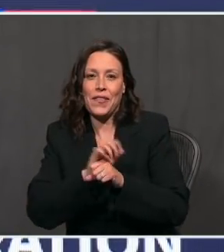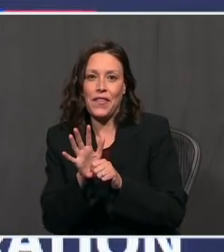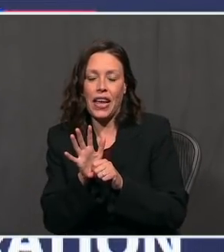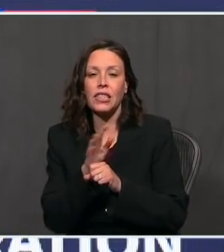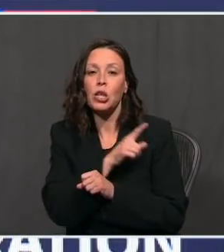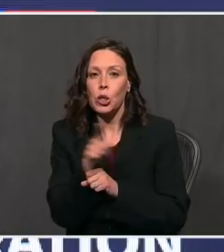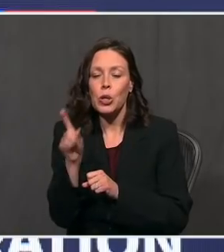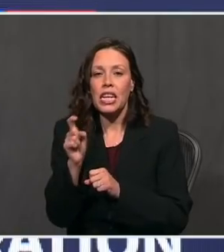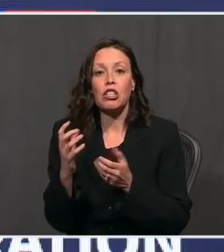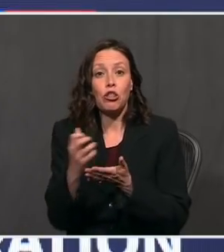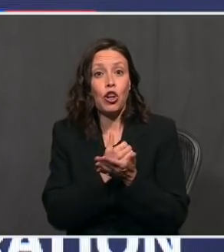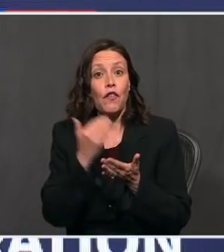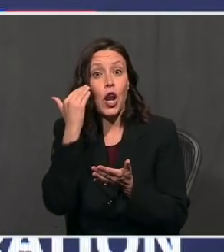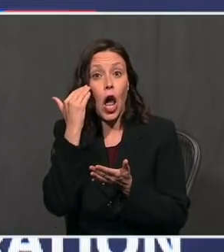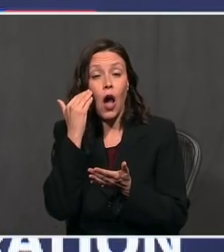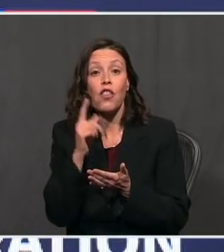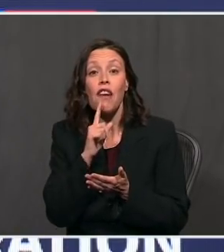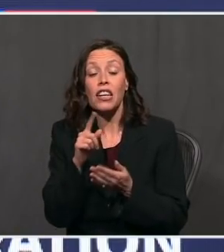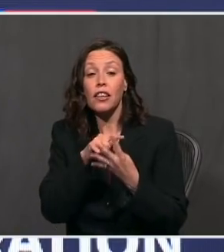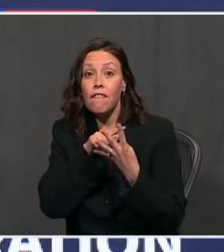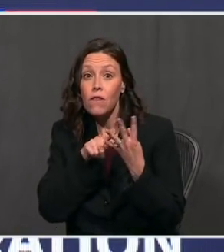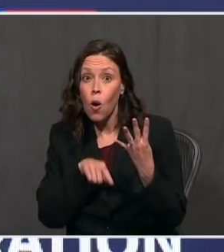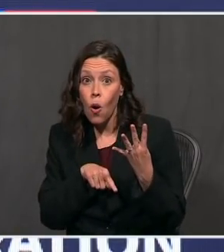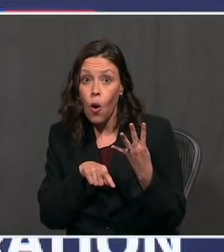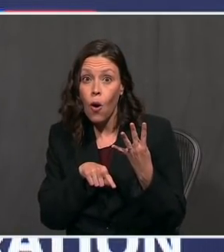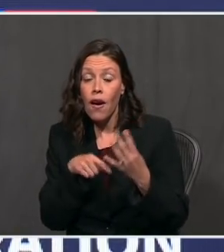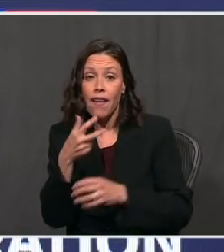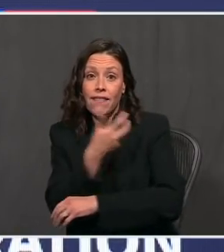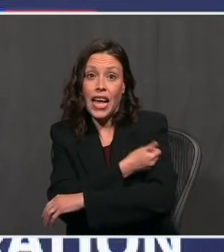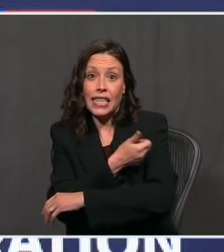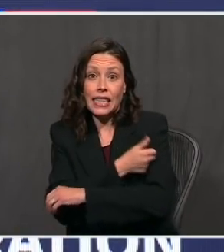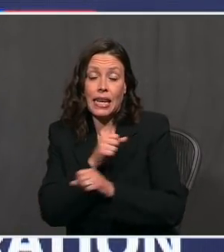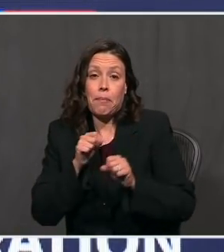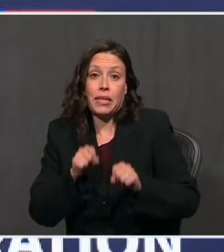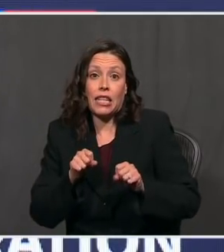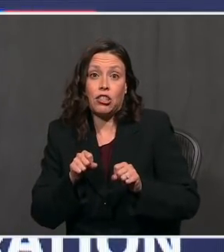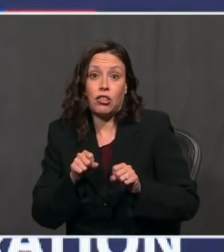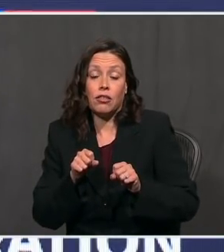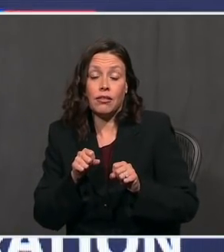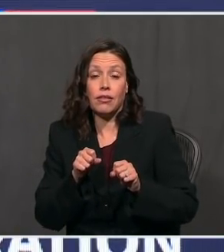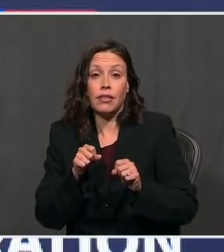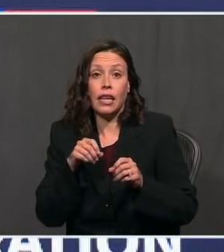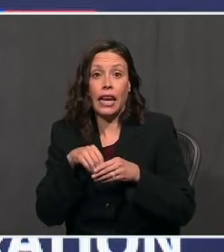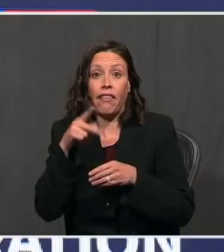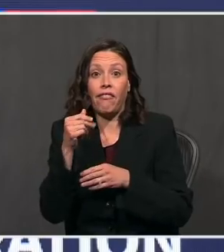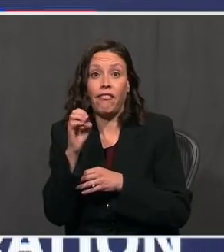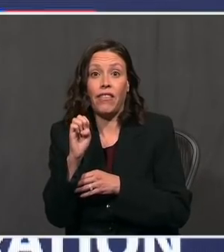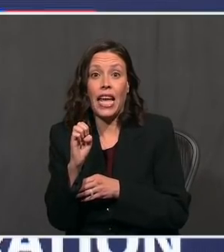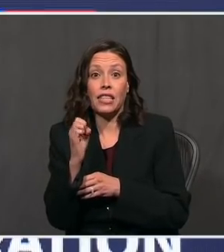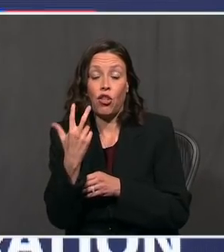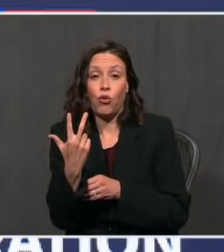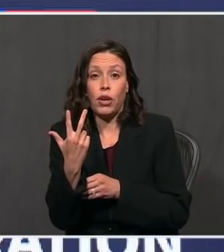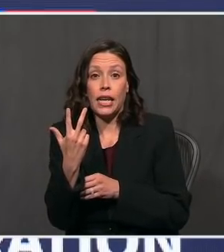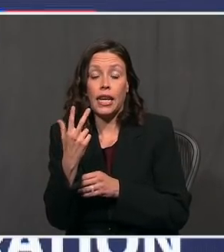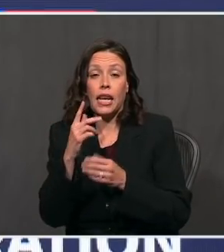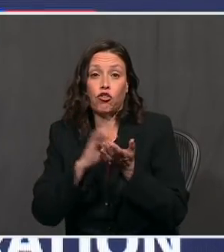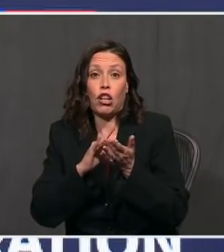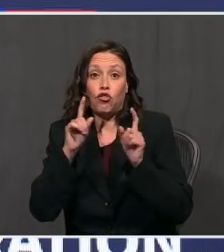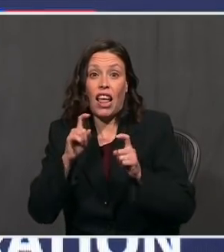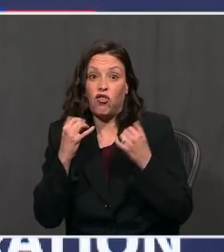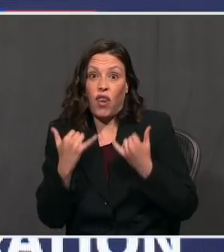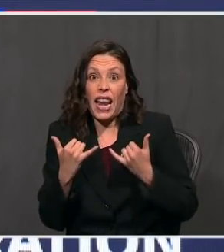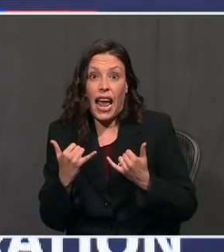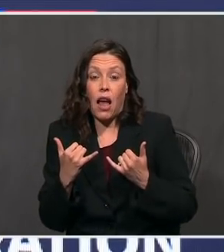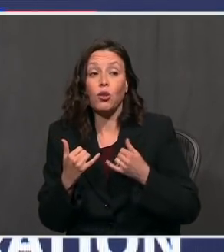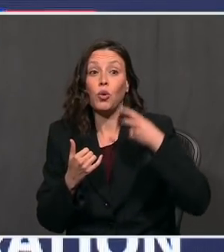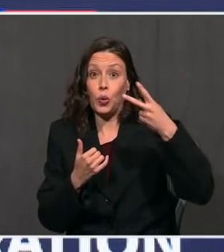American people deserve to know that there are actually 4 vaccine candidates in large phase 3 clinical trials as we